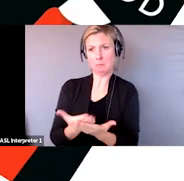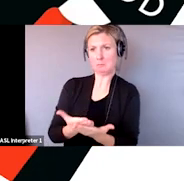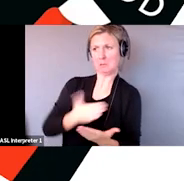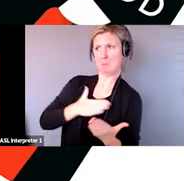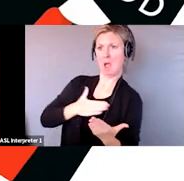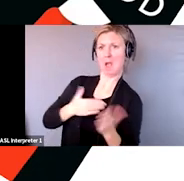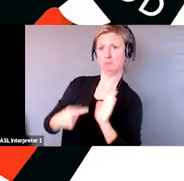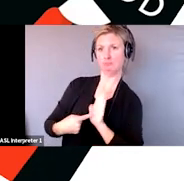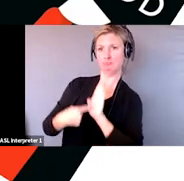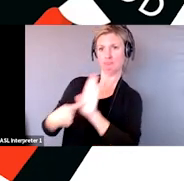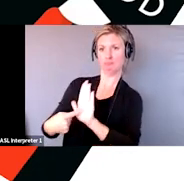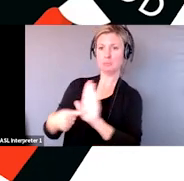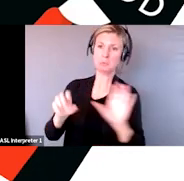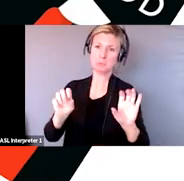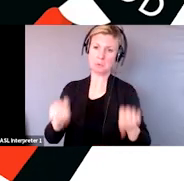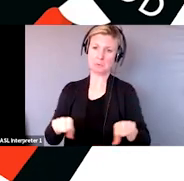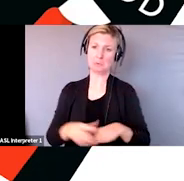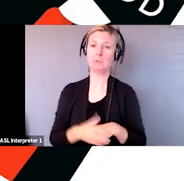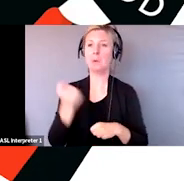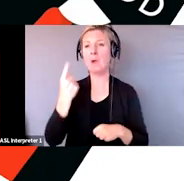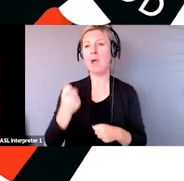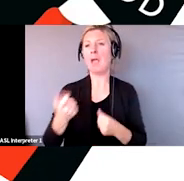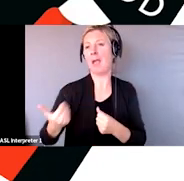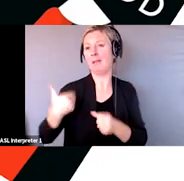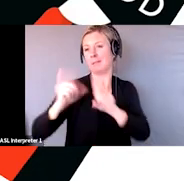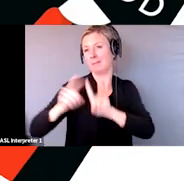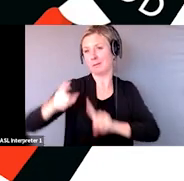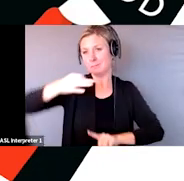can have certain advantages.